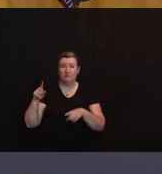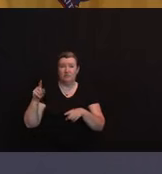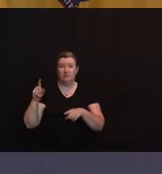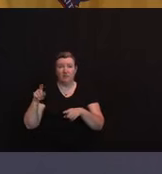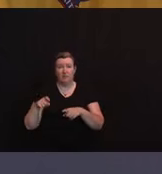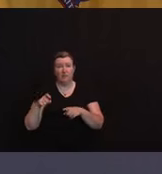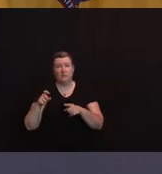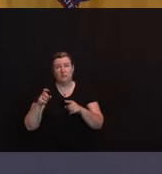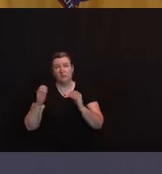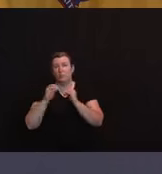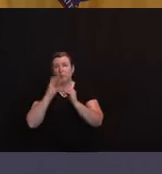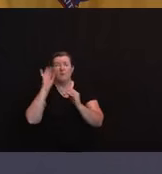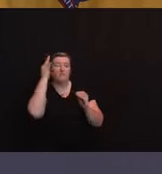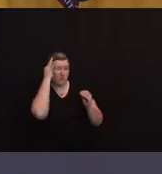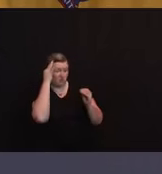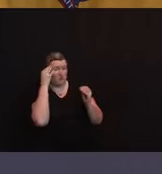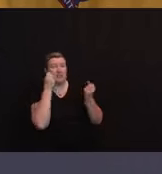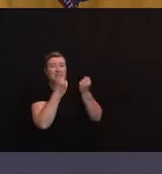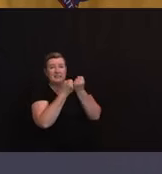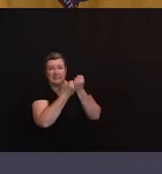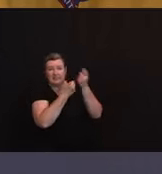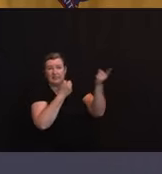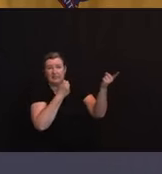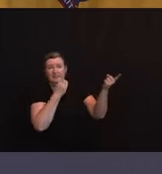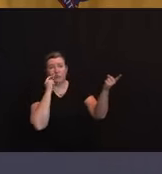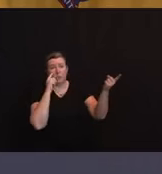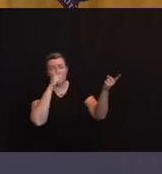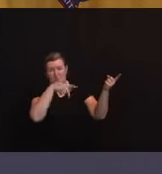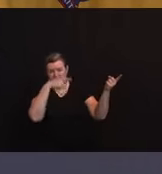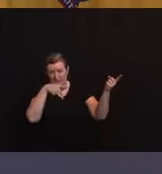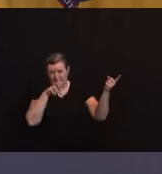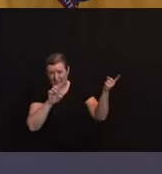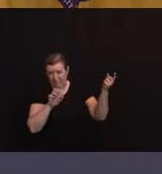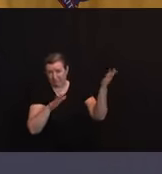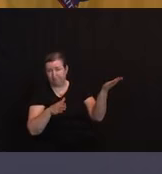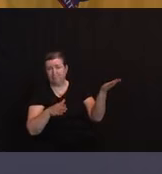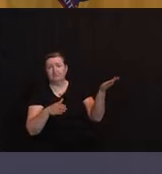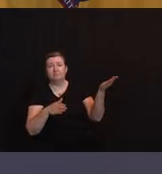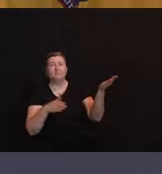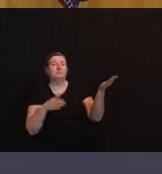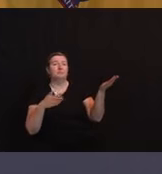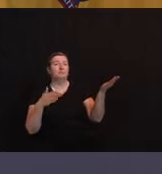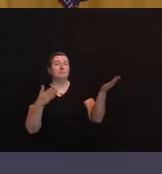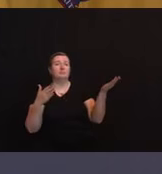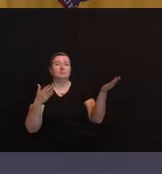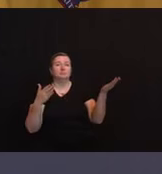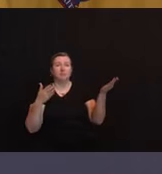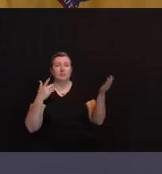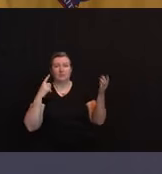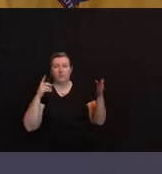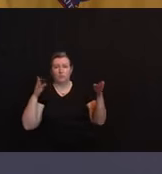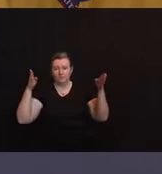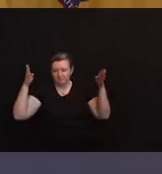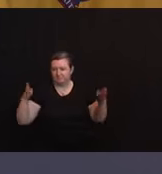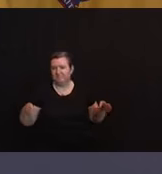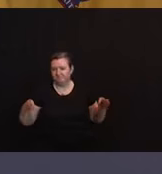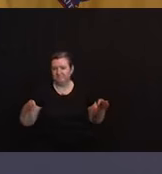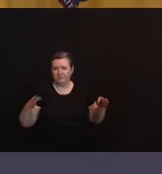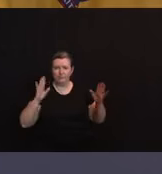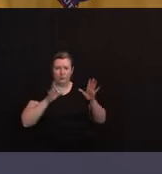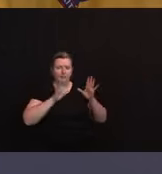with PPE, proper social distancing, barriers, etc. Putting that even aside, which I